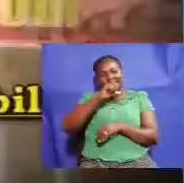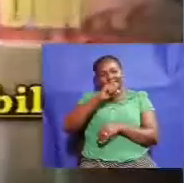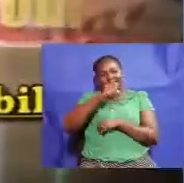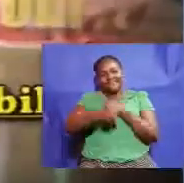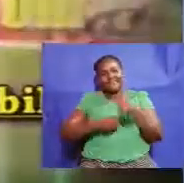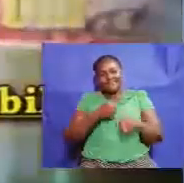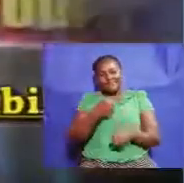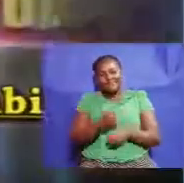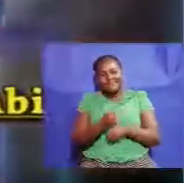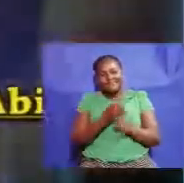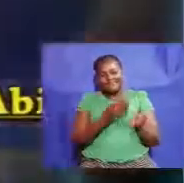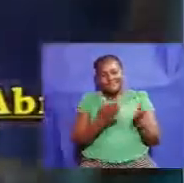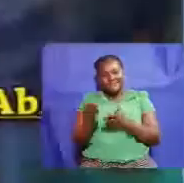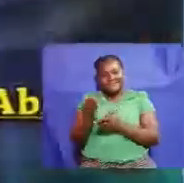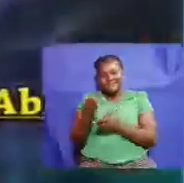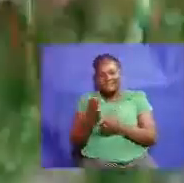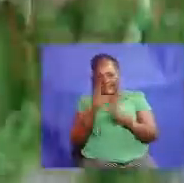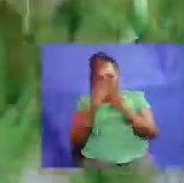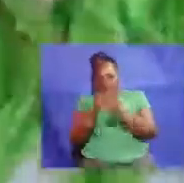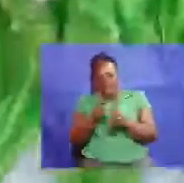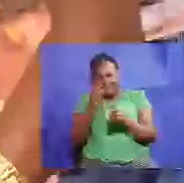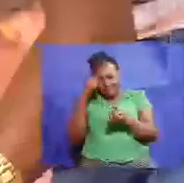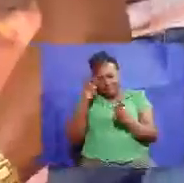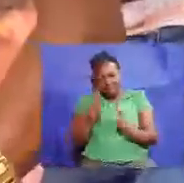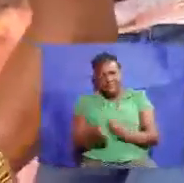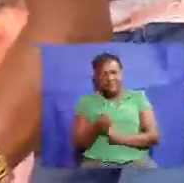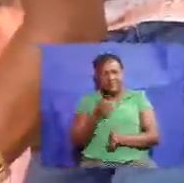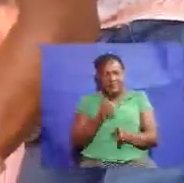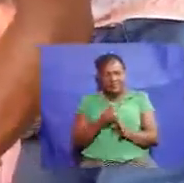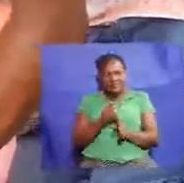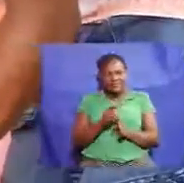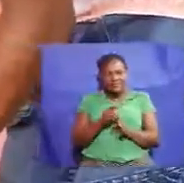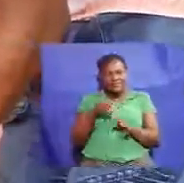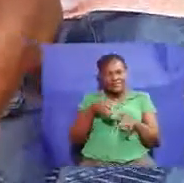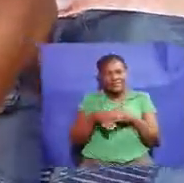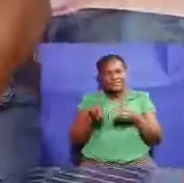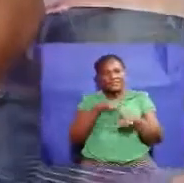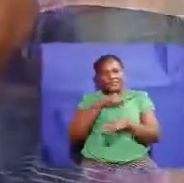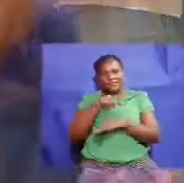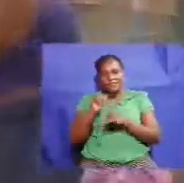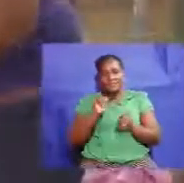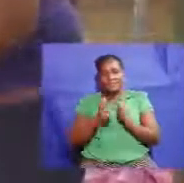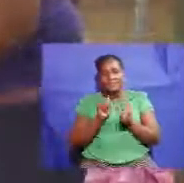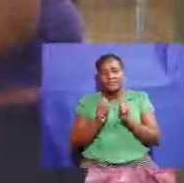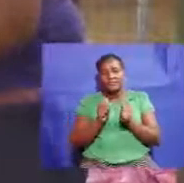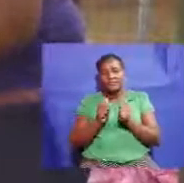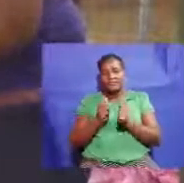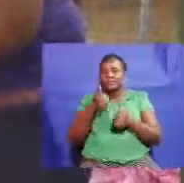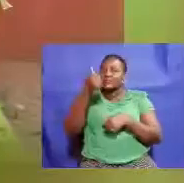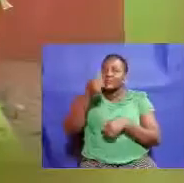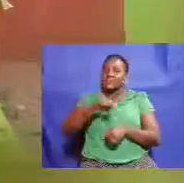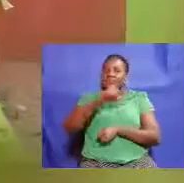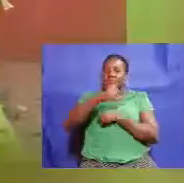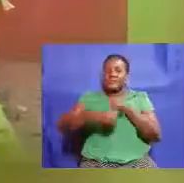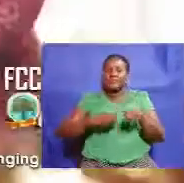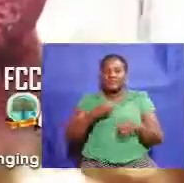of unearthing potentials of persons with disability for national participation in international competitions, 10 years of creating indelible